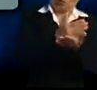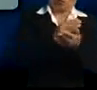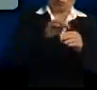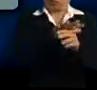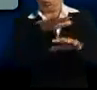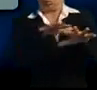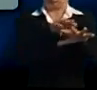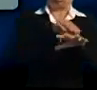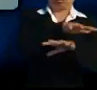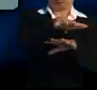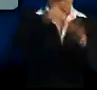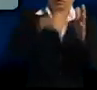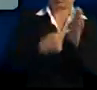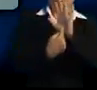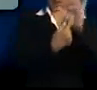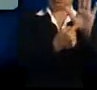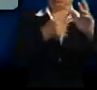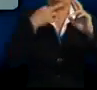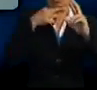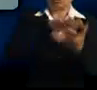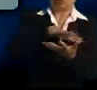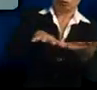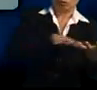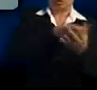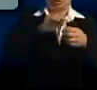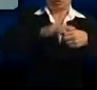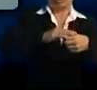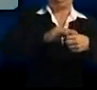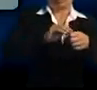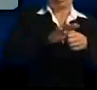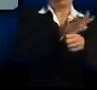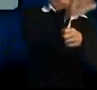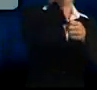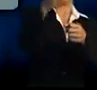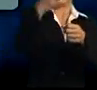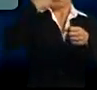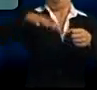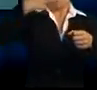This shows that the reaction releases heat energy.